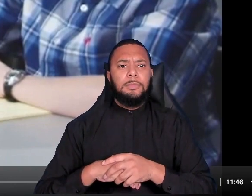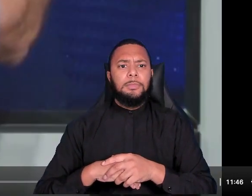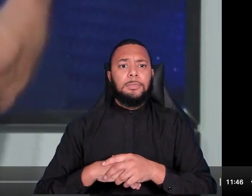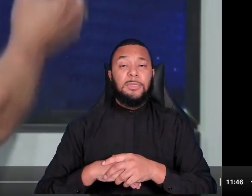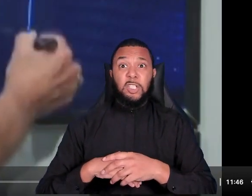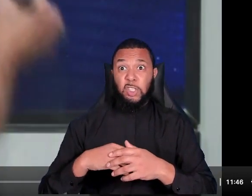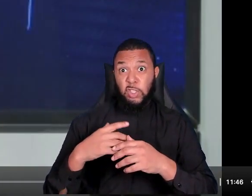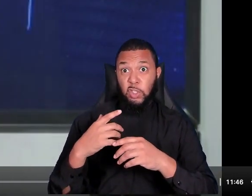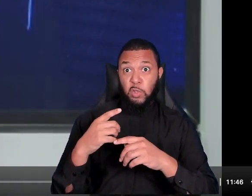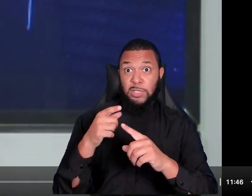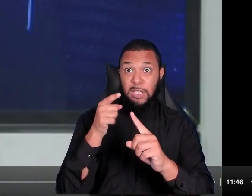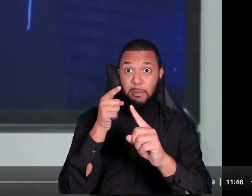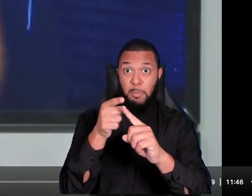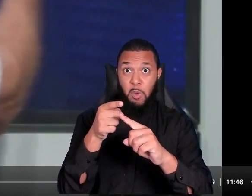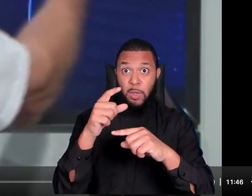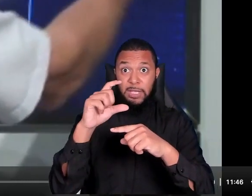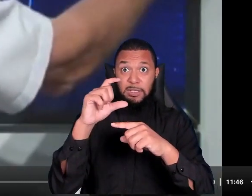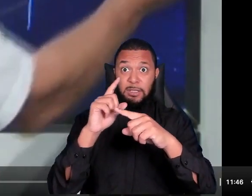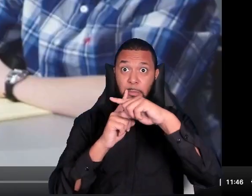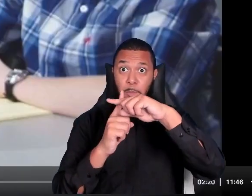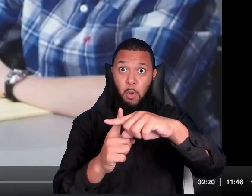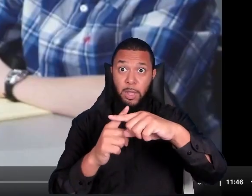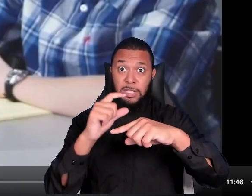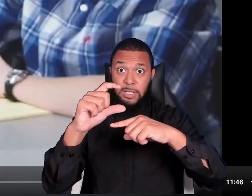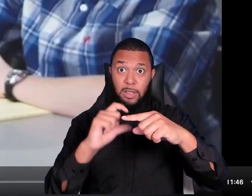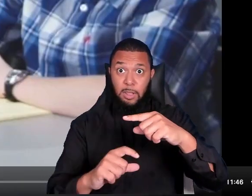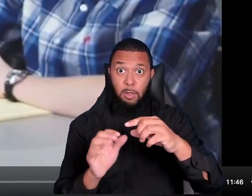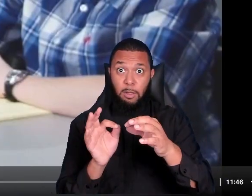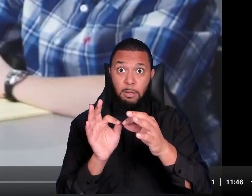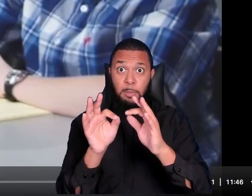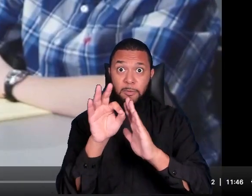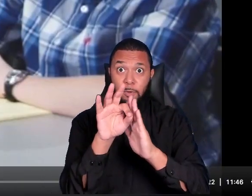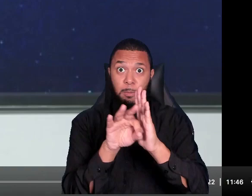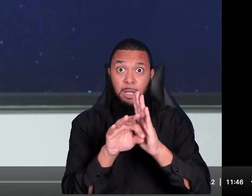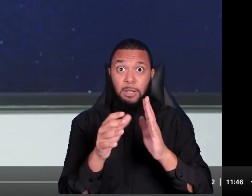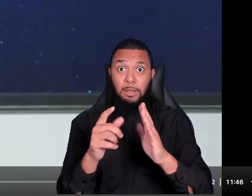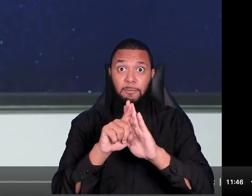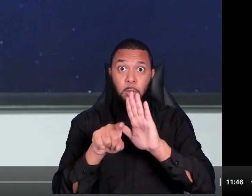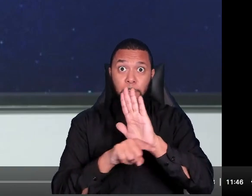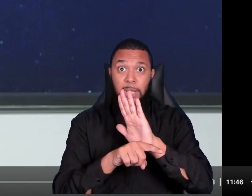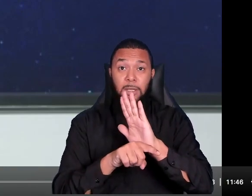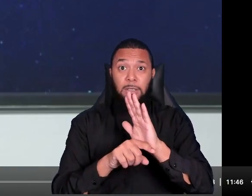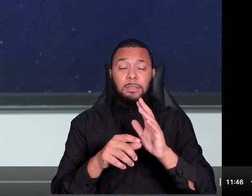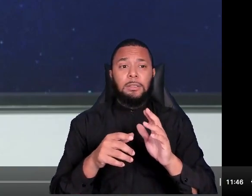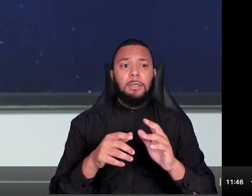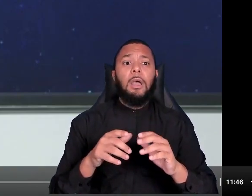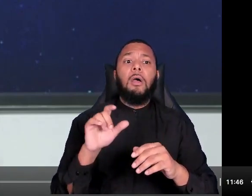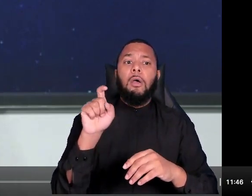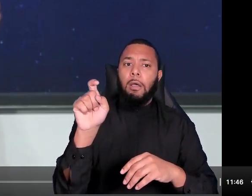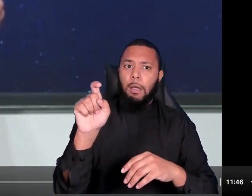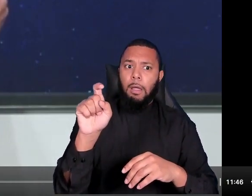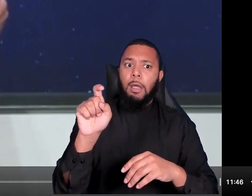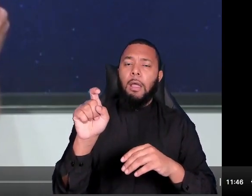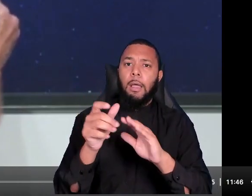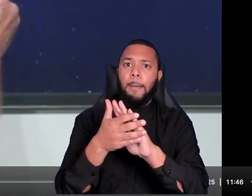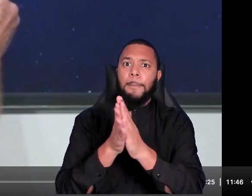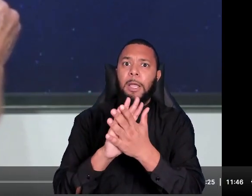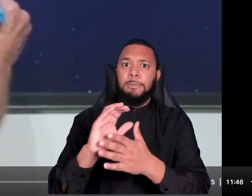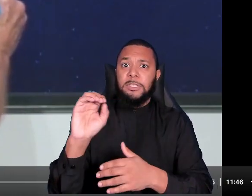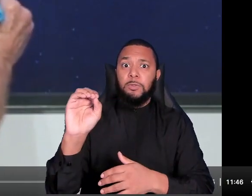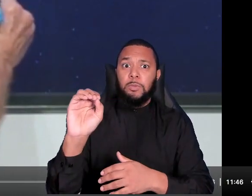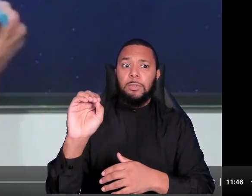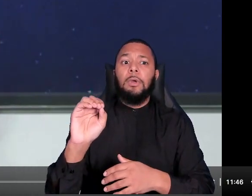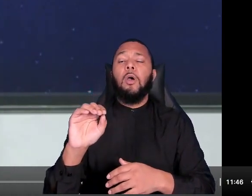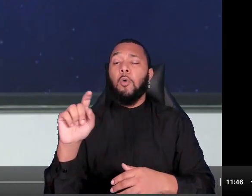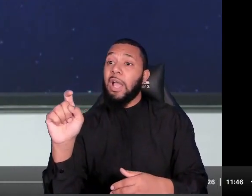slope formula. Okay, tell me how. By making the x 0. Oh, okay. So what she's saying is, let's